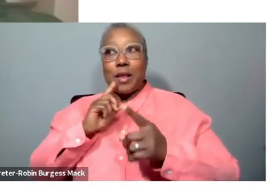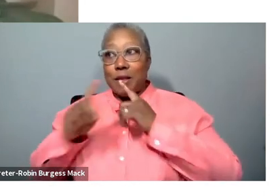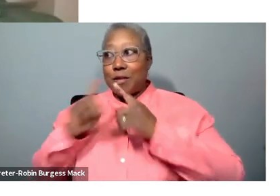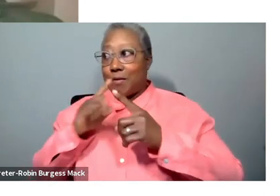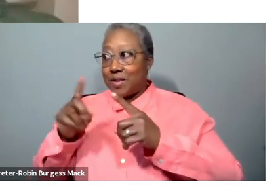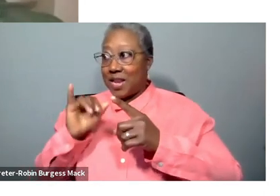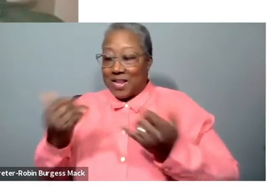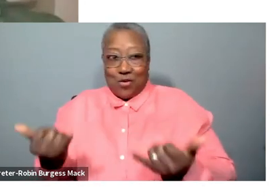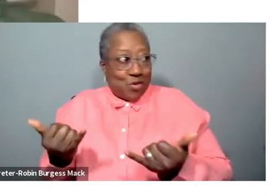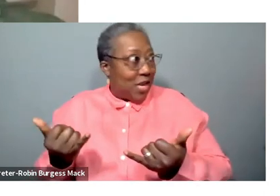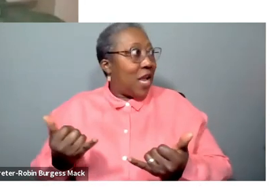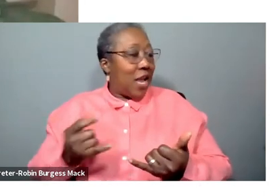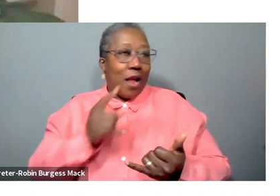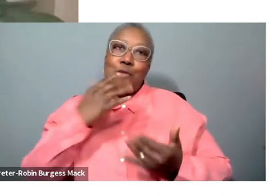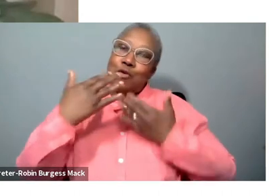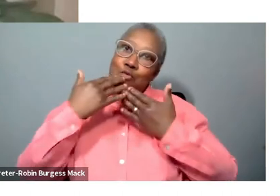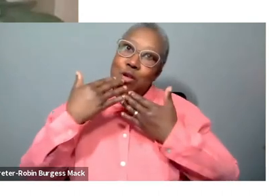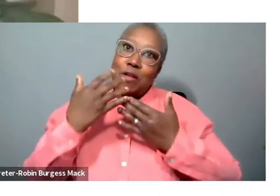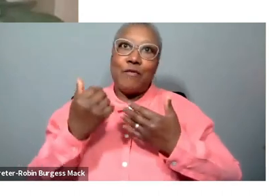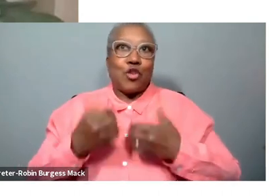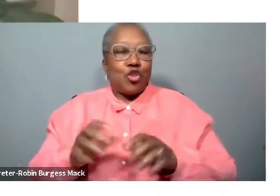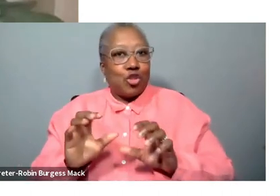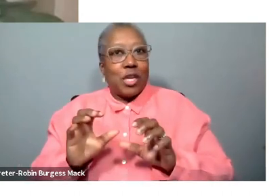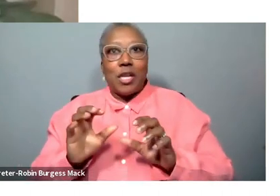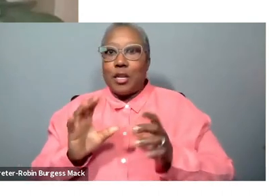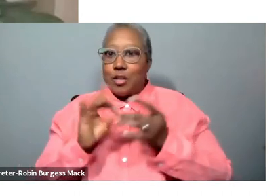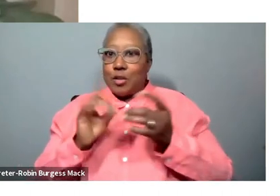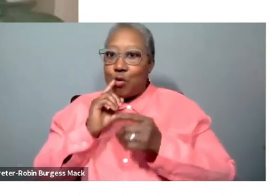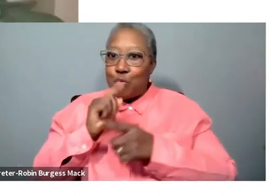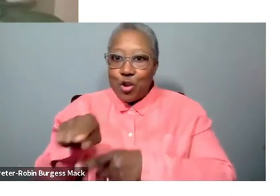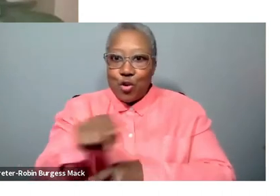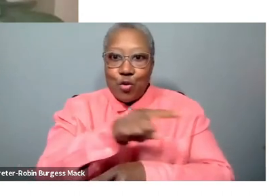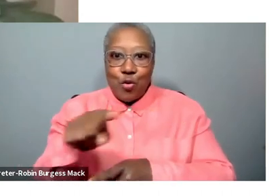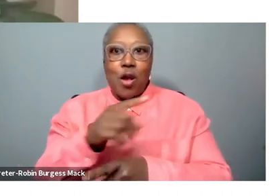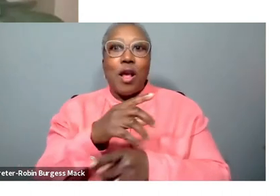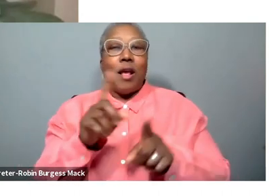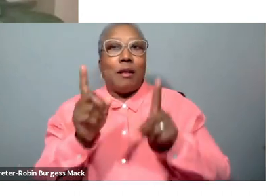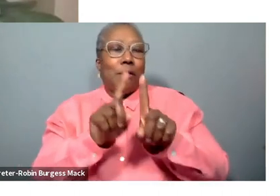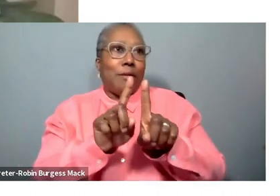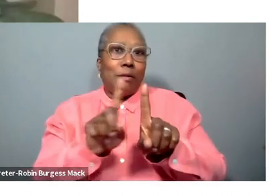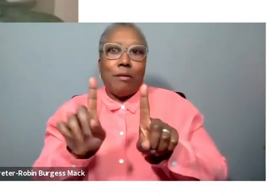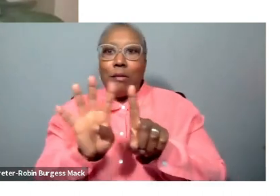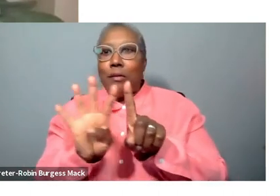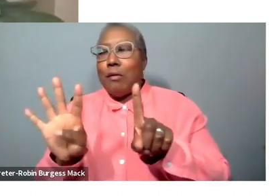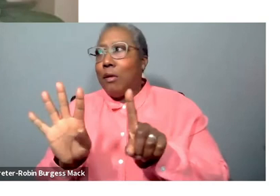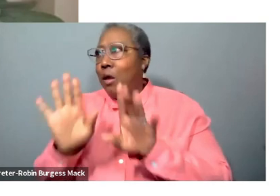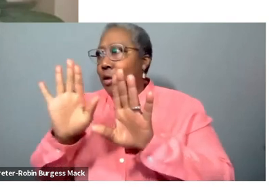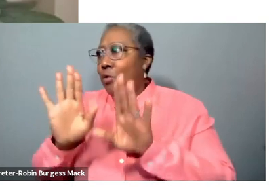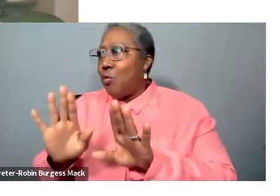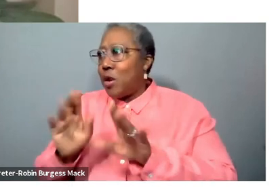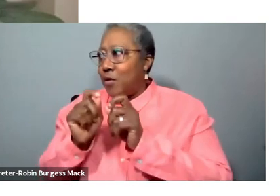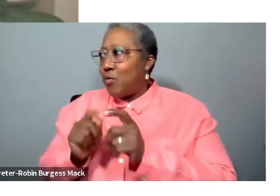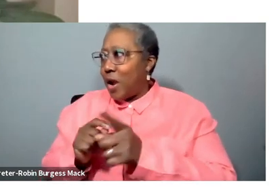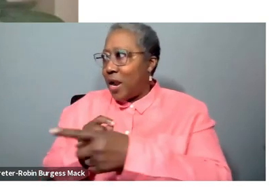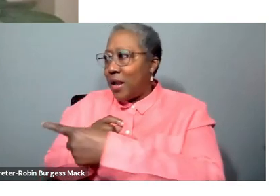today. I'm really grateful for the chance to speak with you alongside these incredible writers,